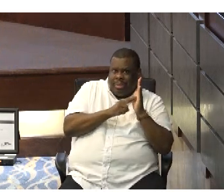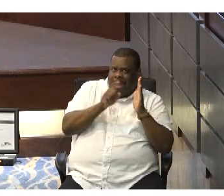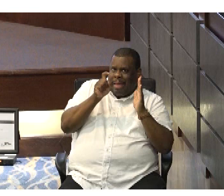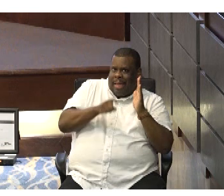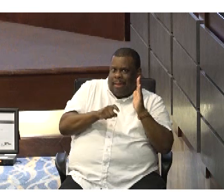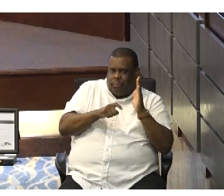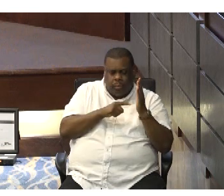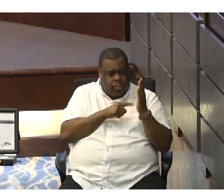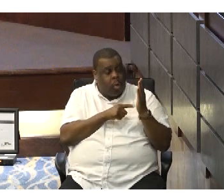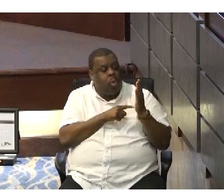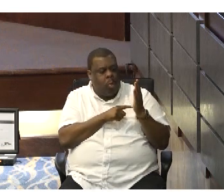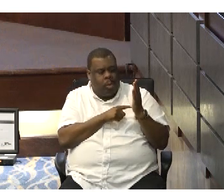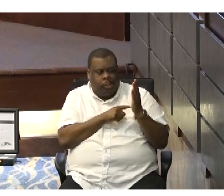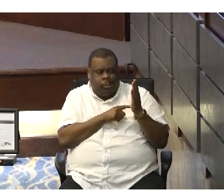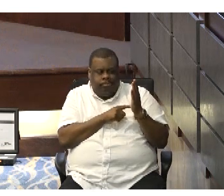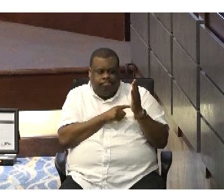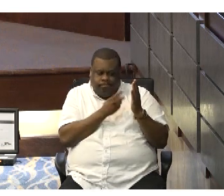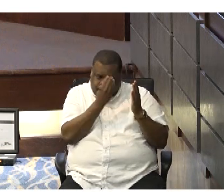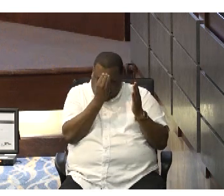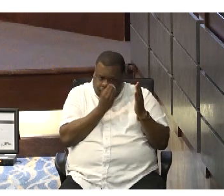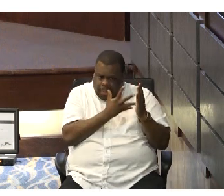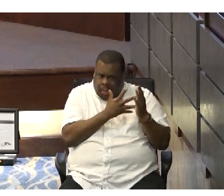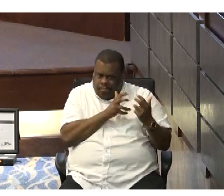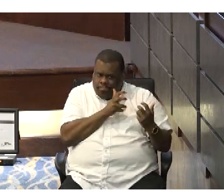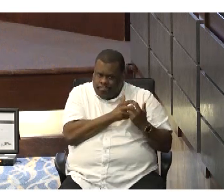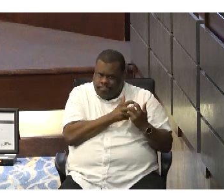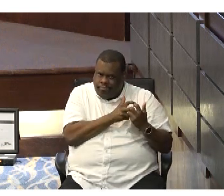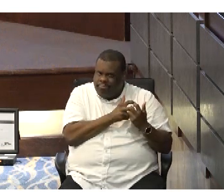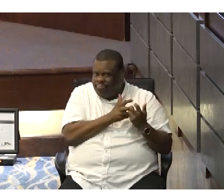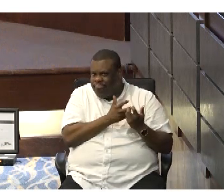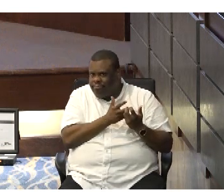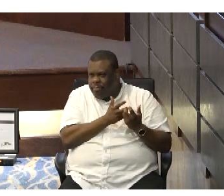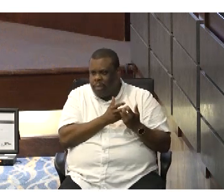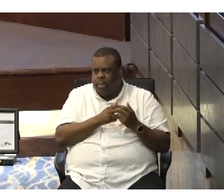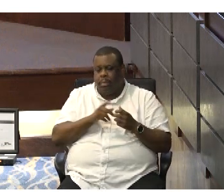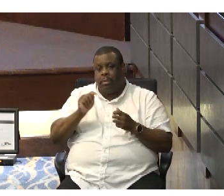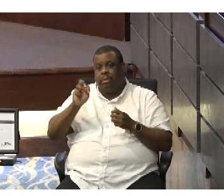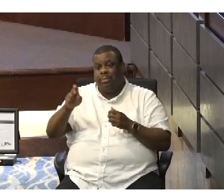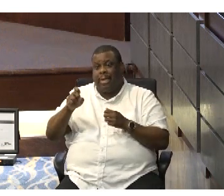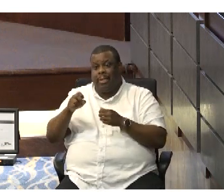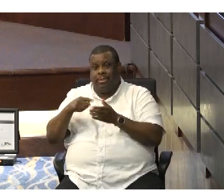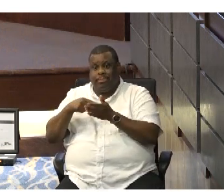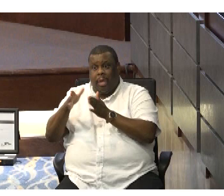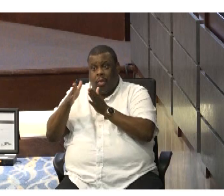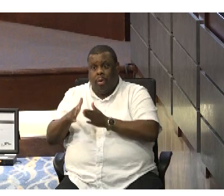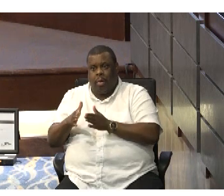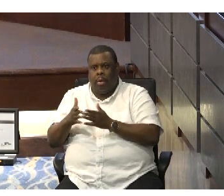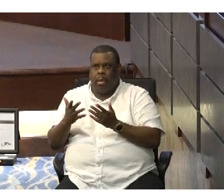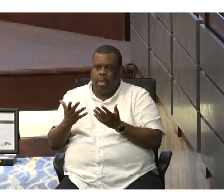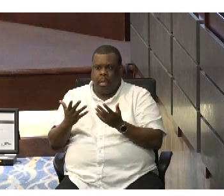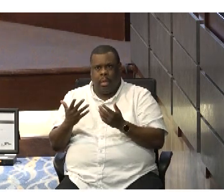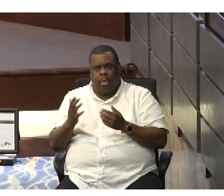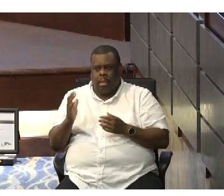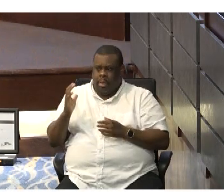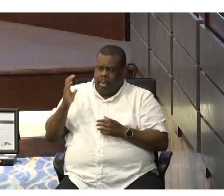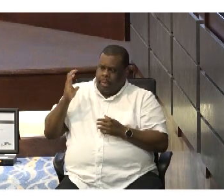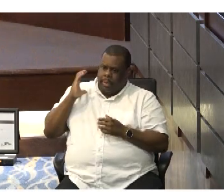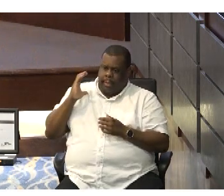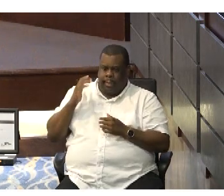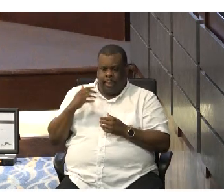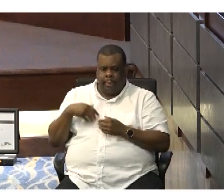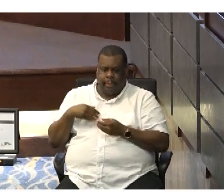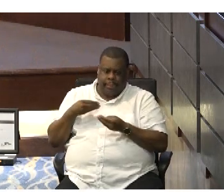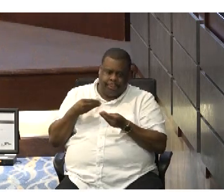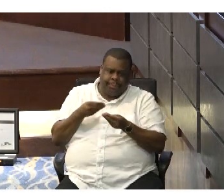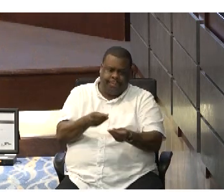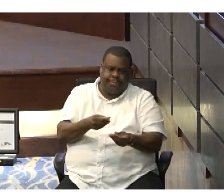want to be equitable and we want to be sustainable. Taxpayers should not have to shoulder the burden of fixing flooding issues that we